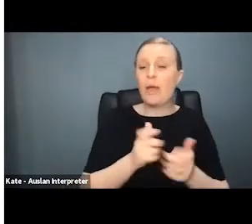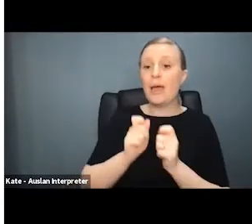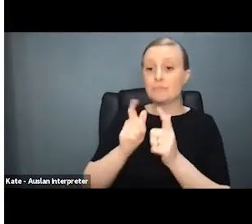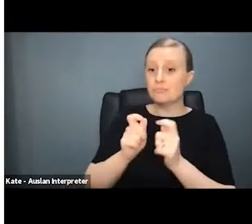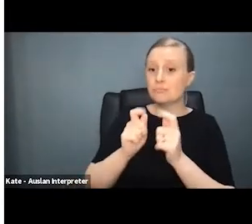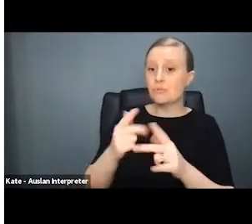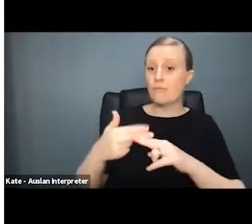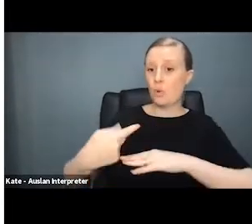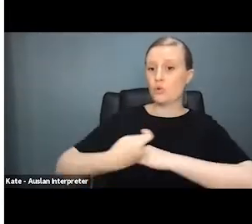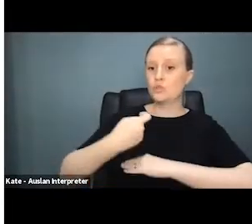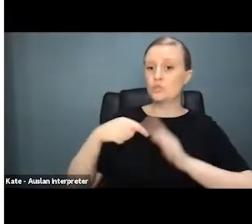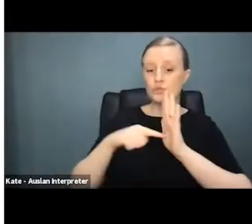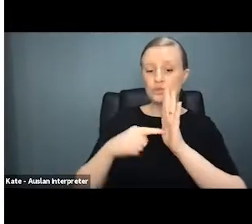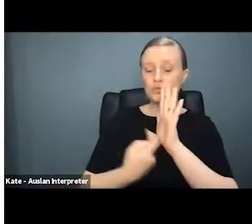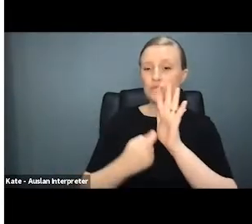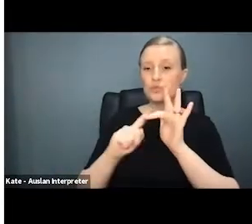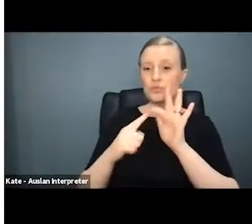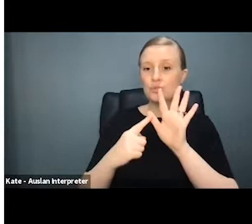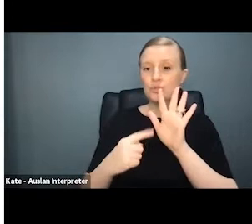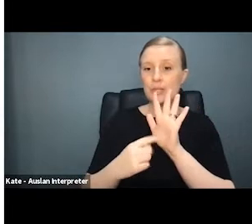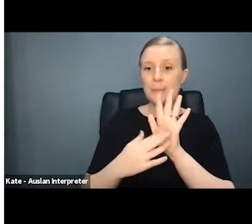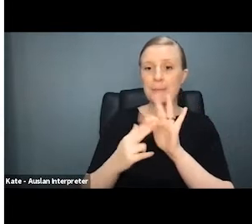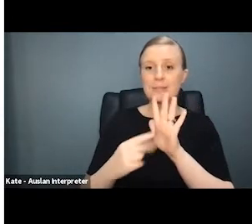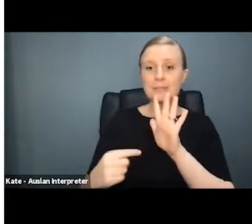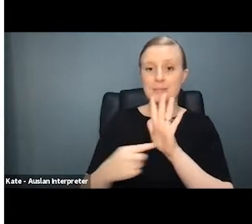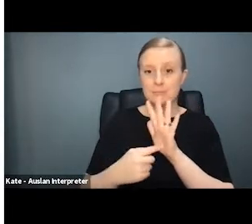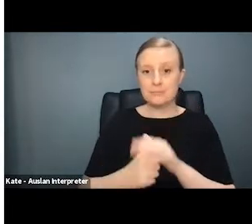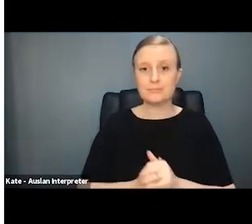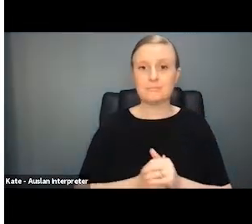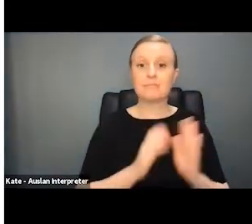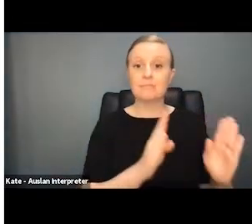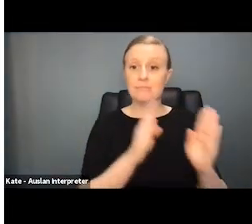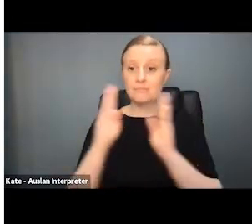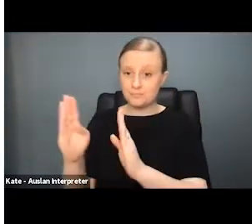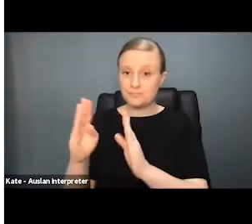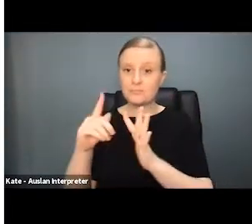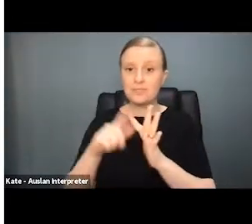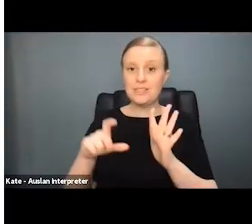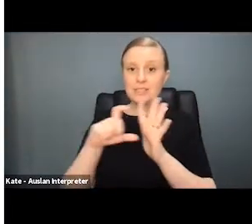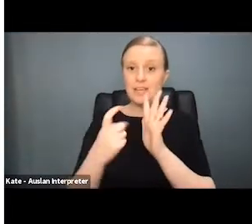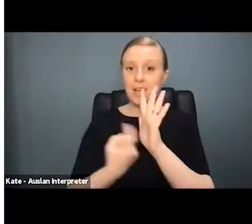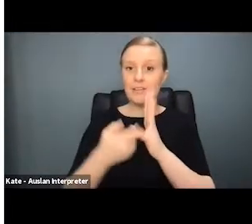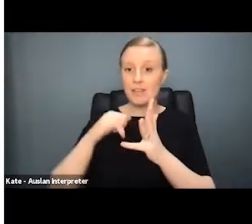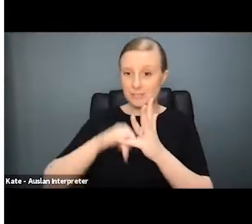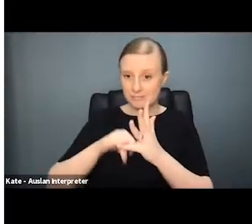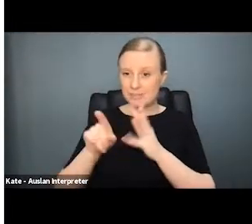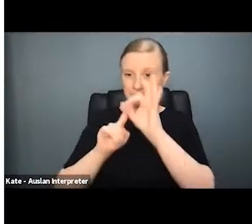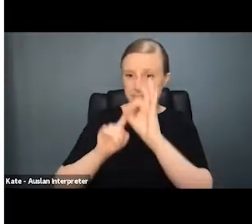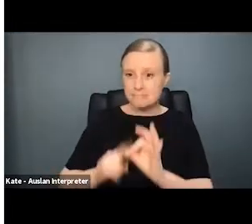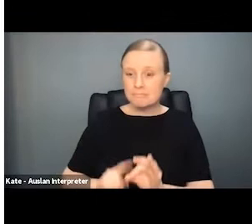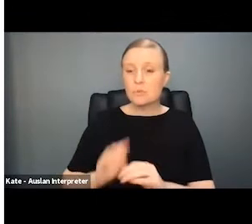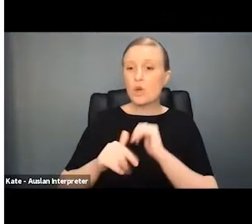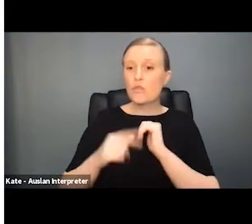In comparison, our EDRS survey comprises surveys with people who use ecstasy and other